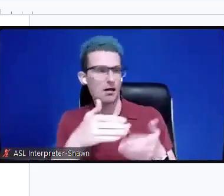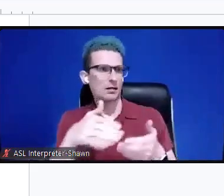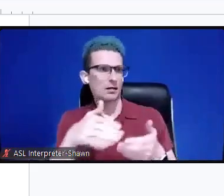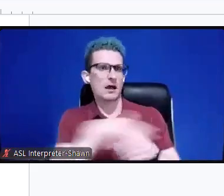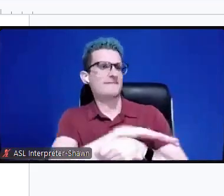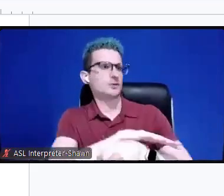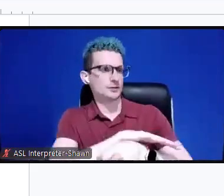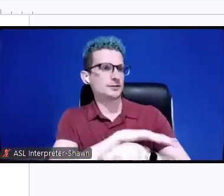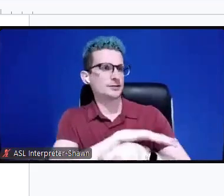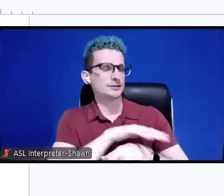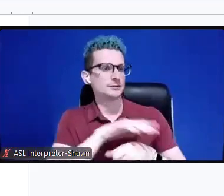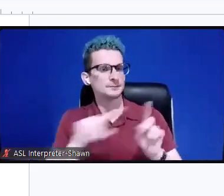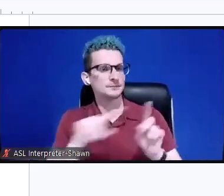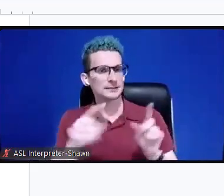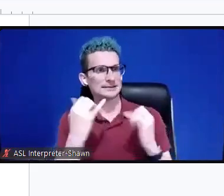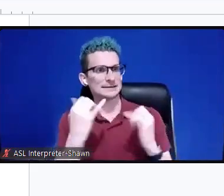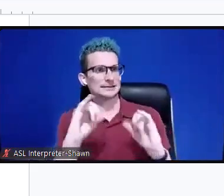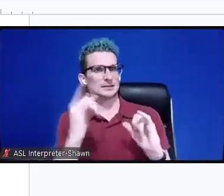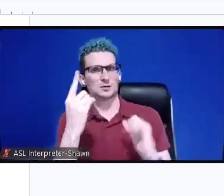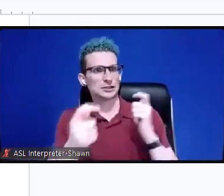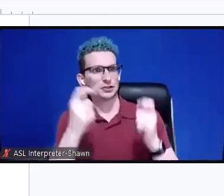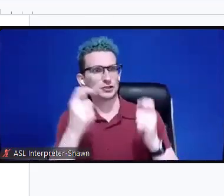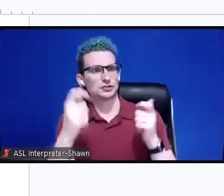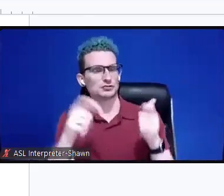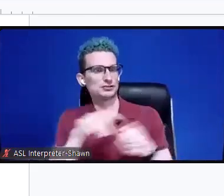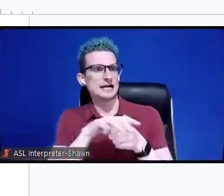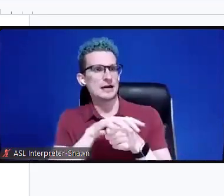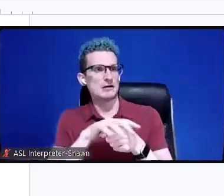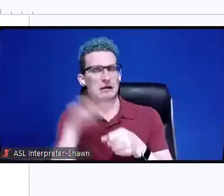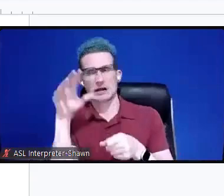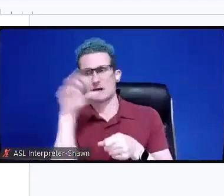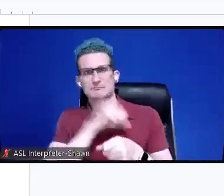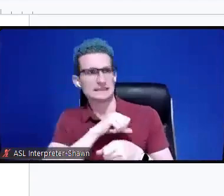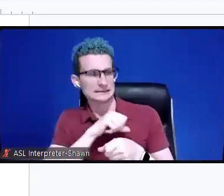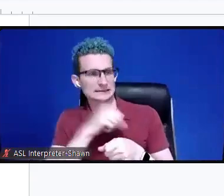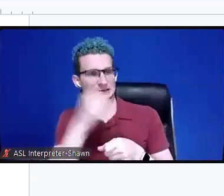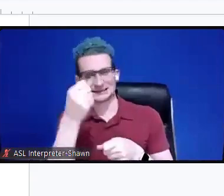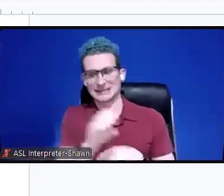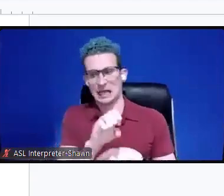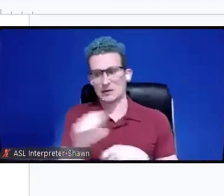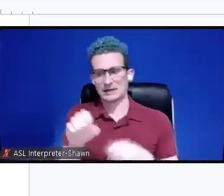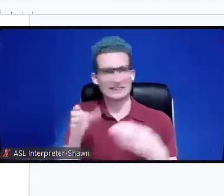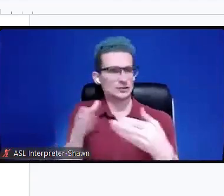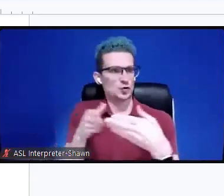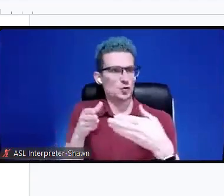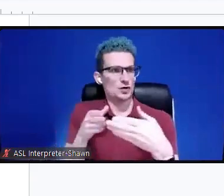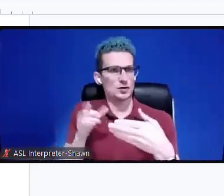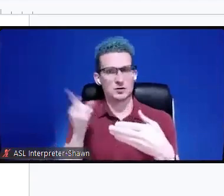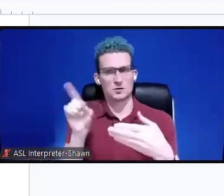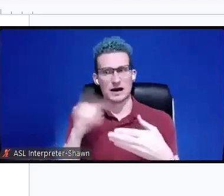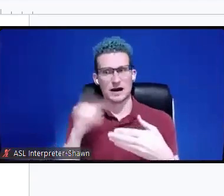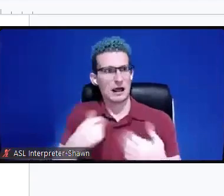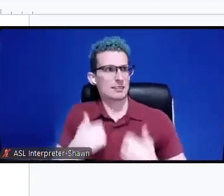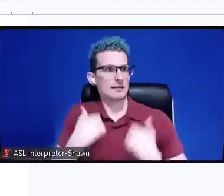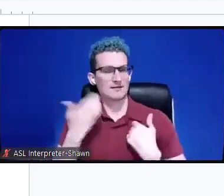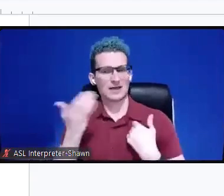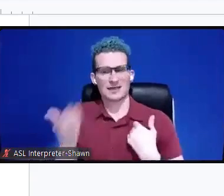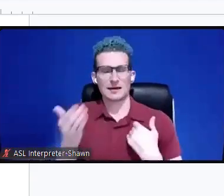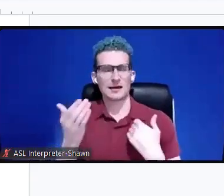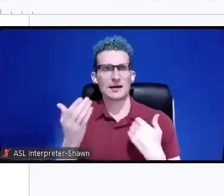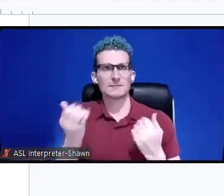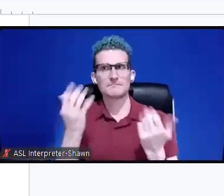huge area where I happen to live in the southeast corner of the state. And there's major, major problems with so many facilities